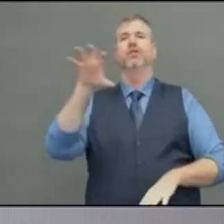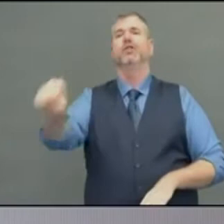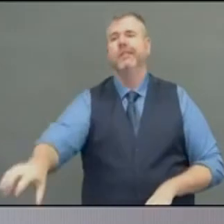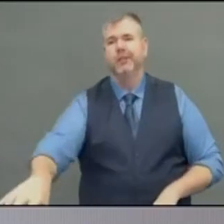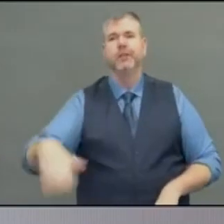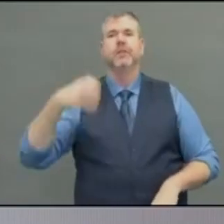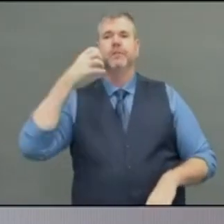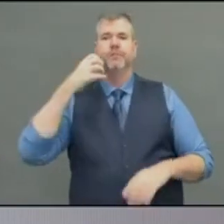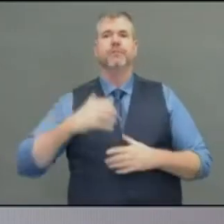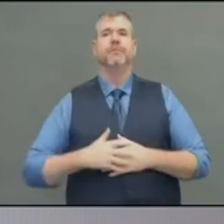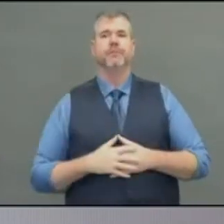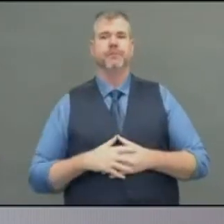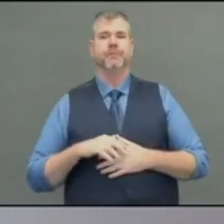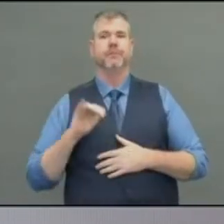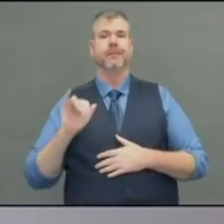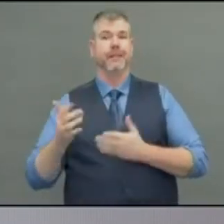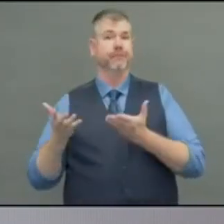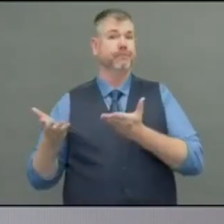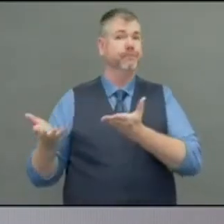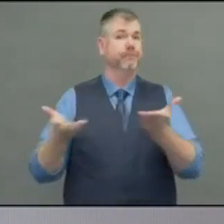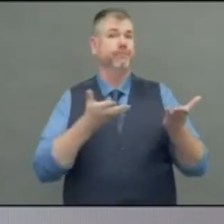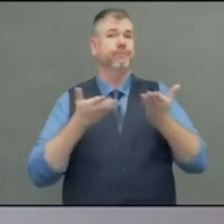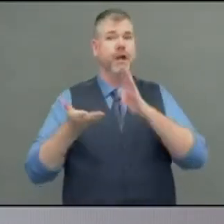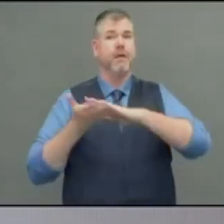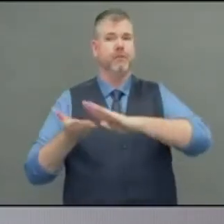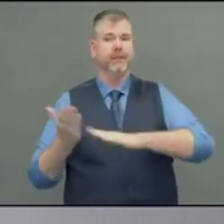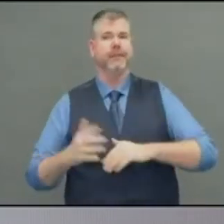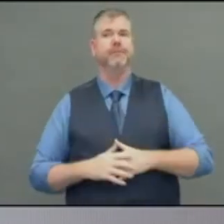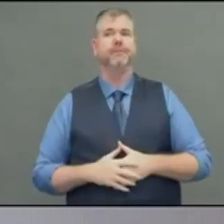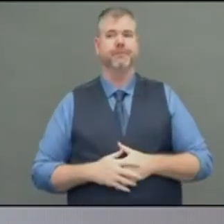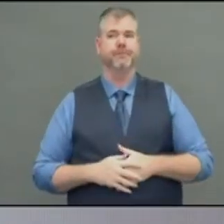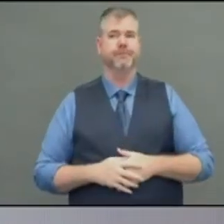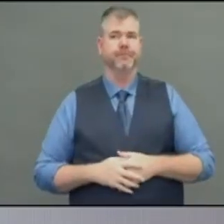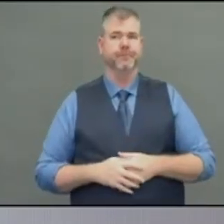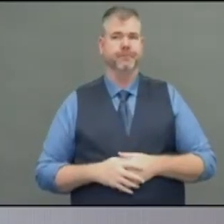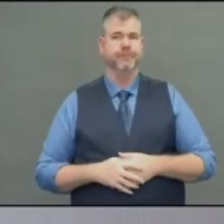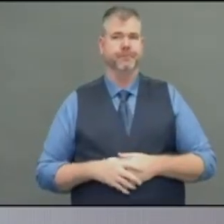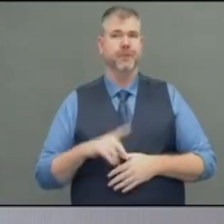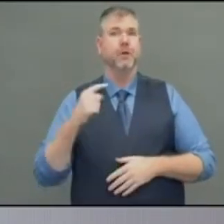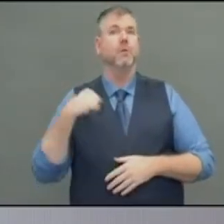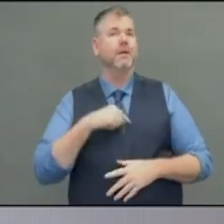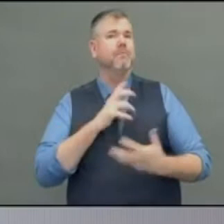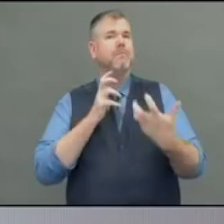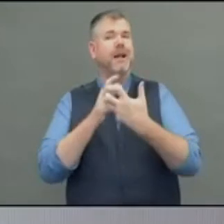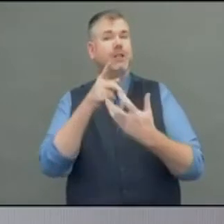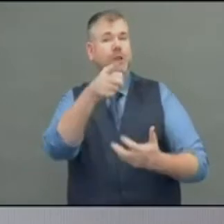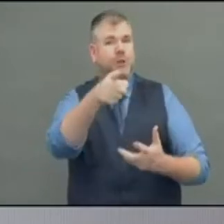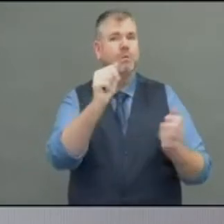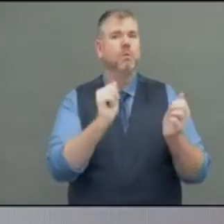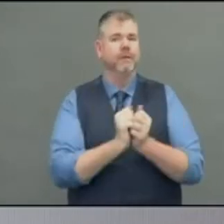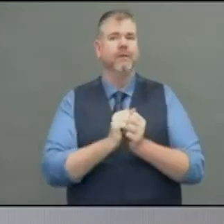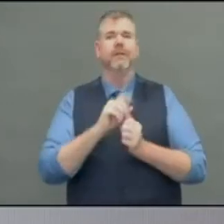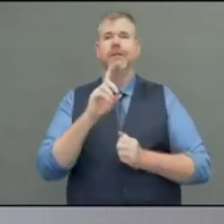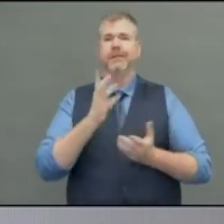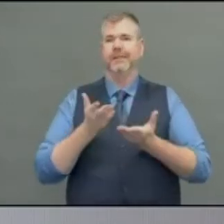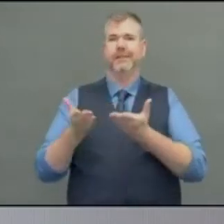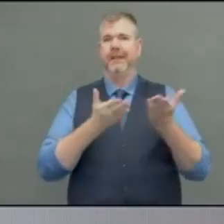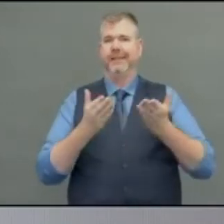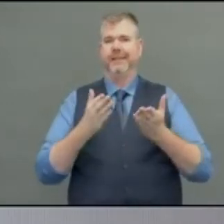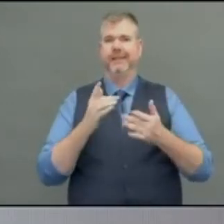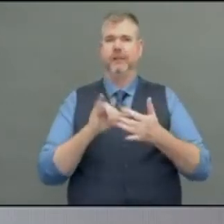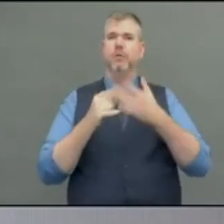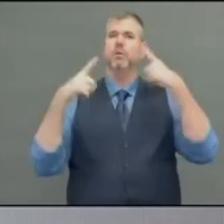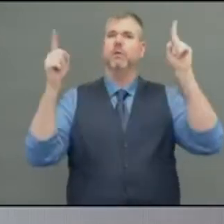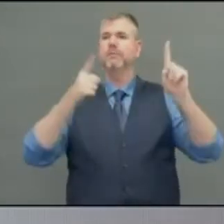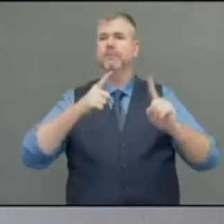remotely operated, so we match you up with some type of a device that you can use. Maybe all you can do is blow into